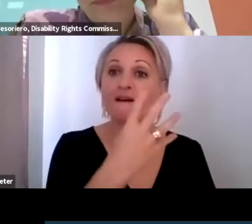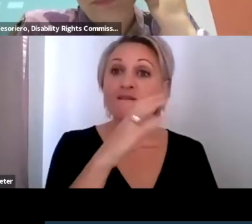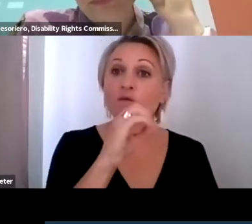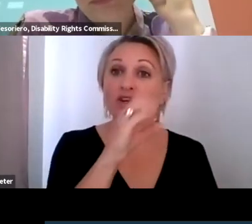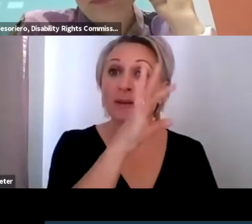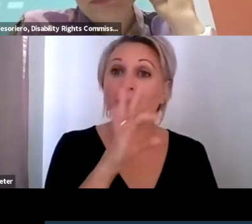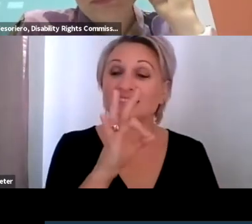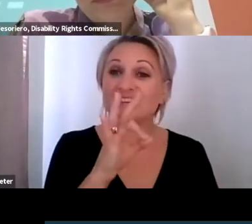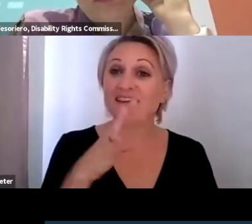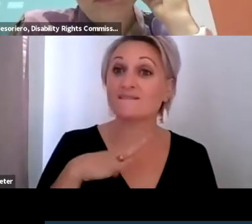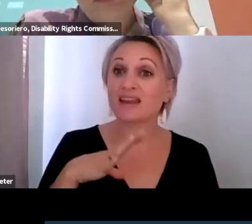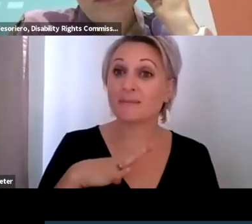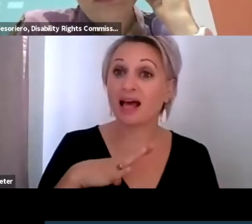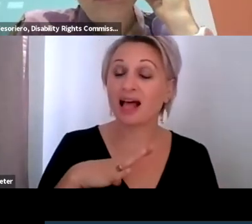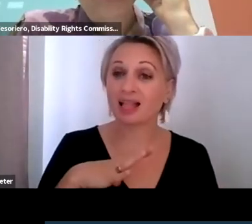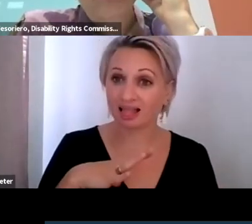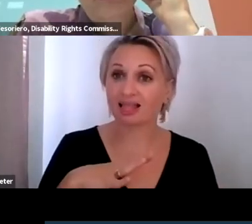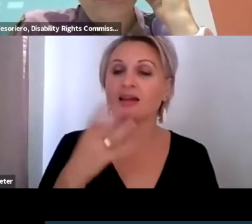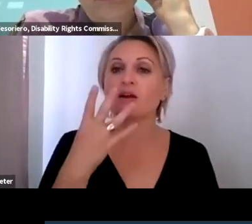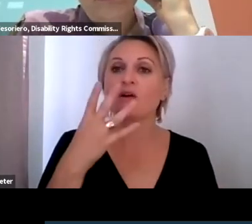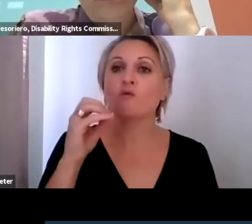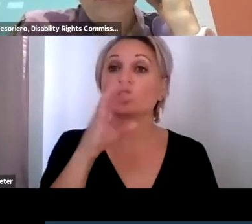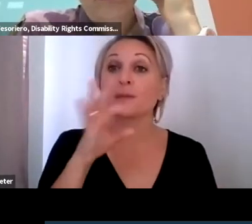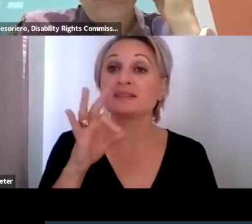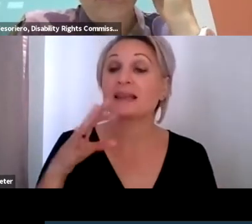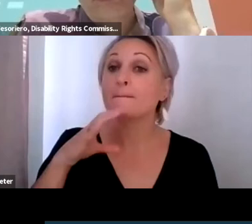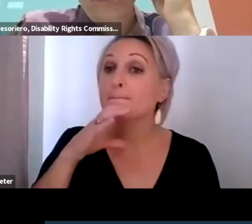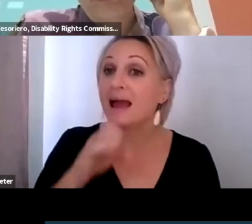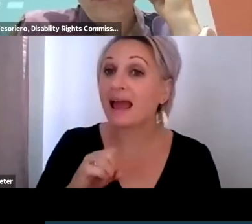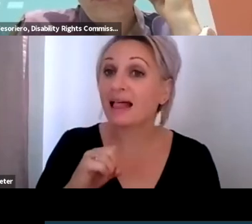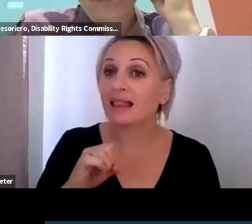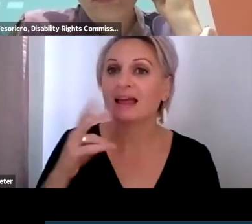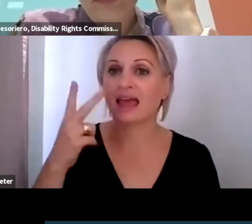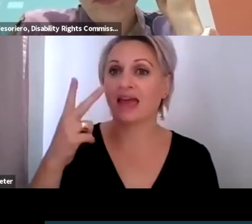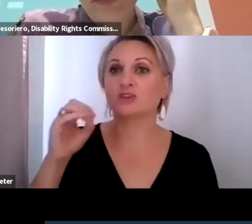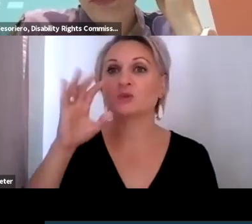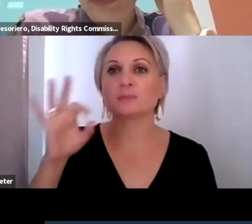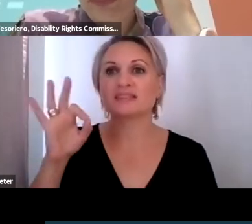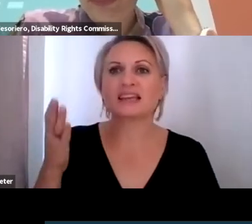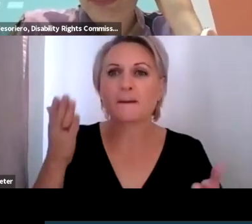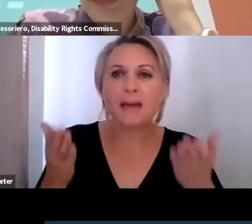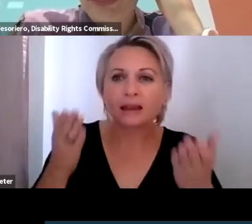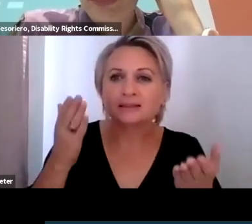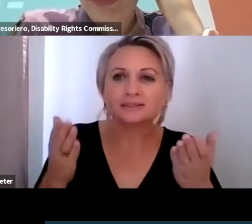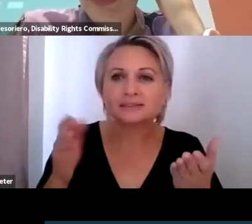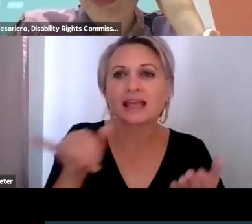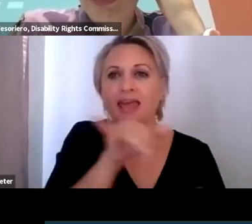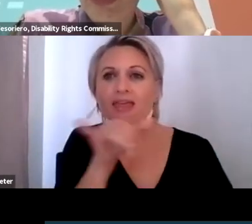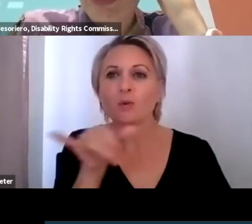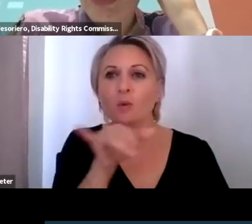and the balance, either way. So again, looking to make sure we've got the right representation there. I think